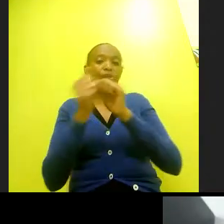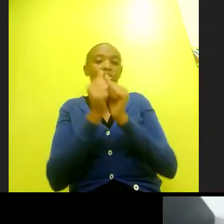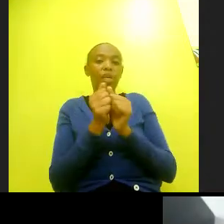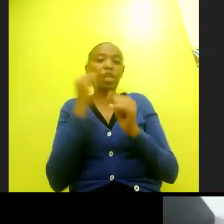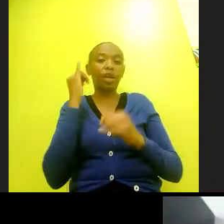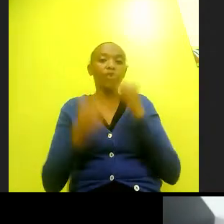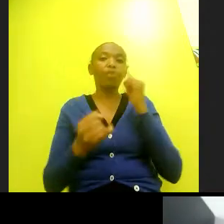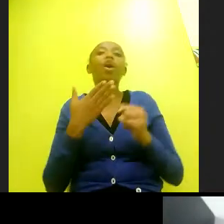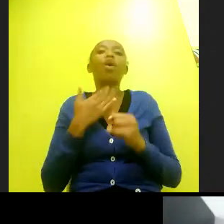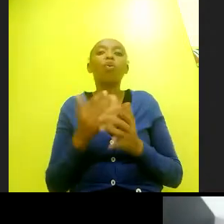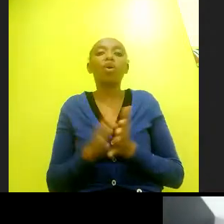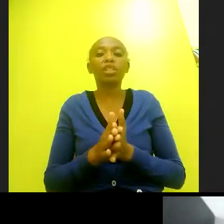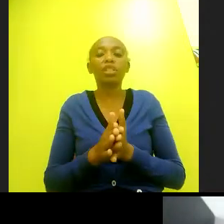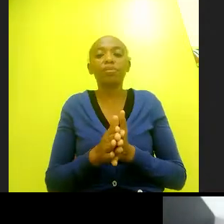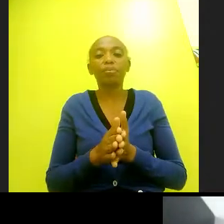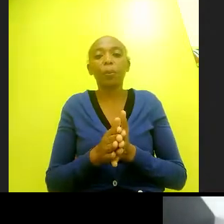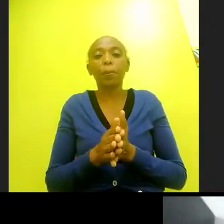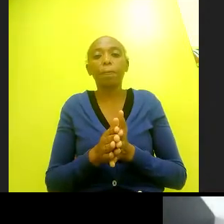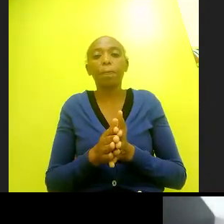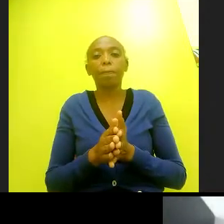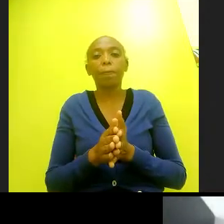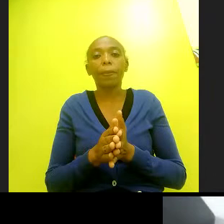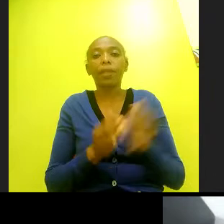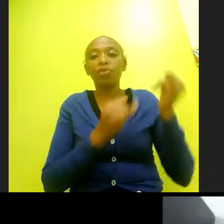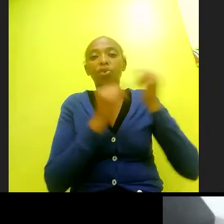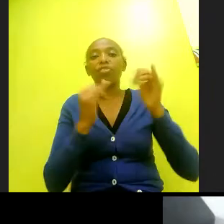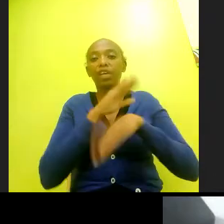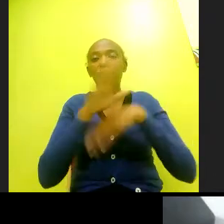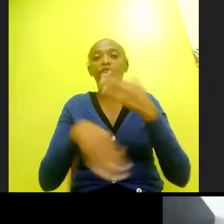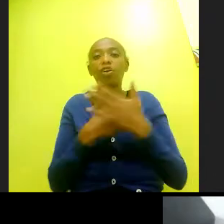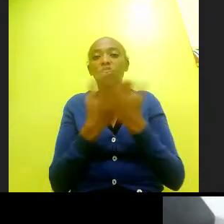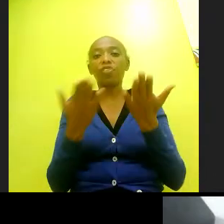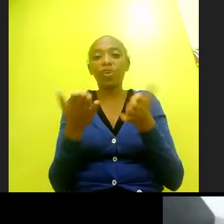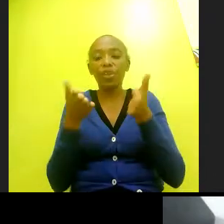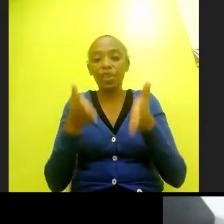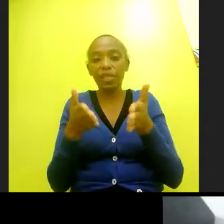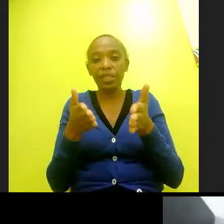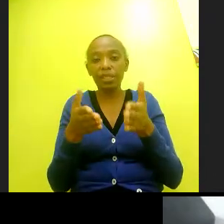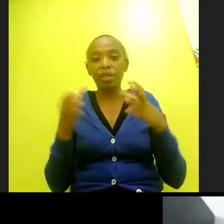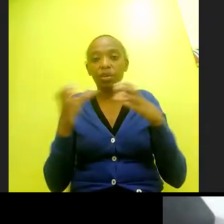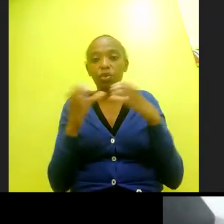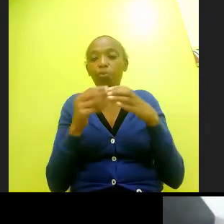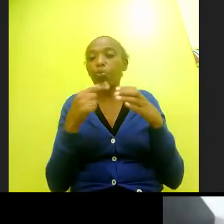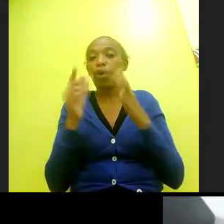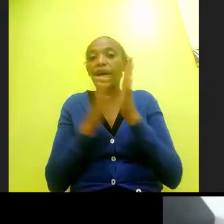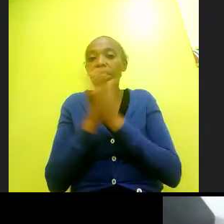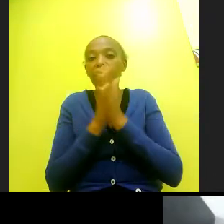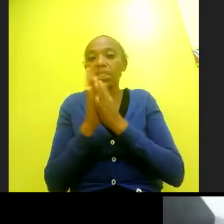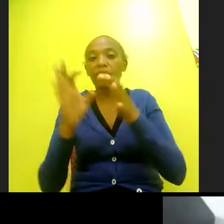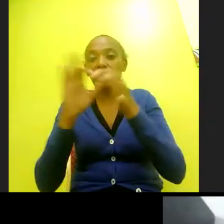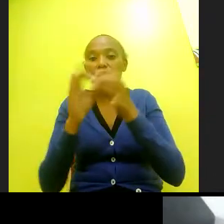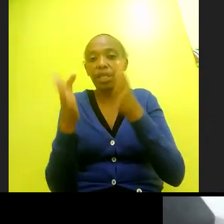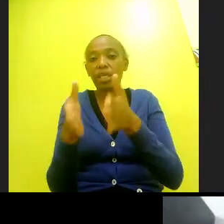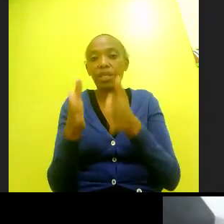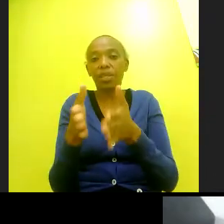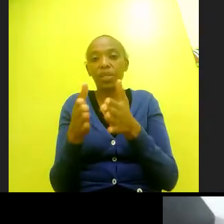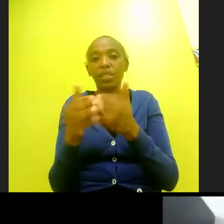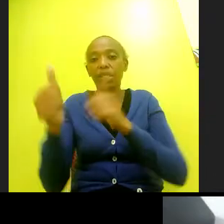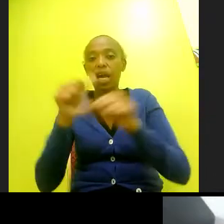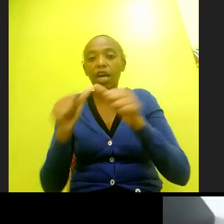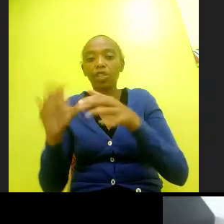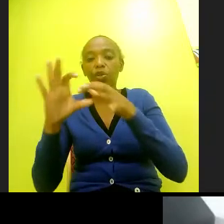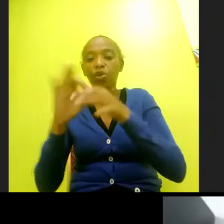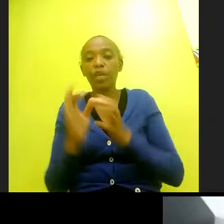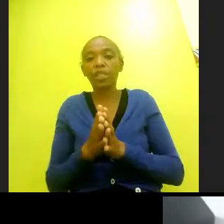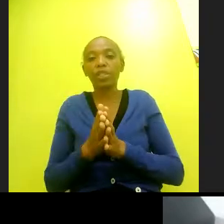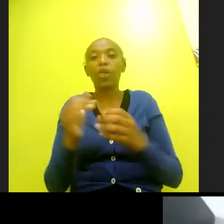like to invite all of you in this call who are interested in joining this Action Coalition to